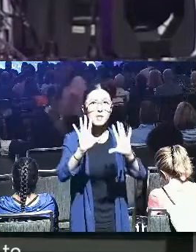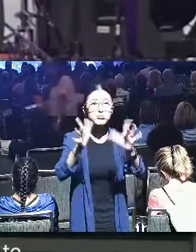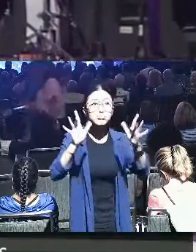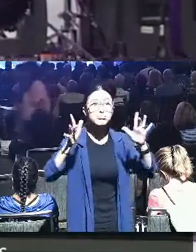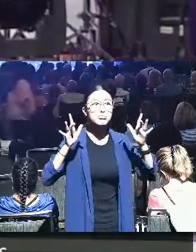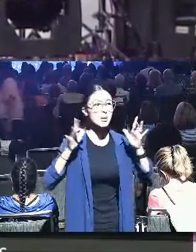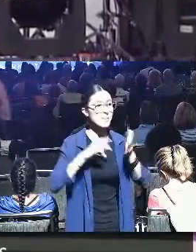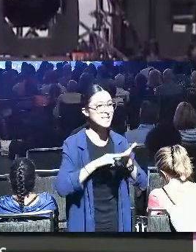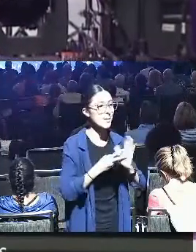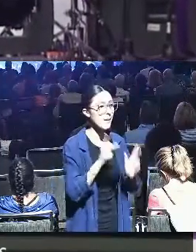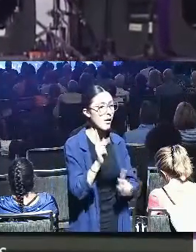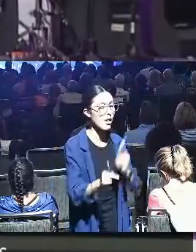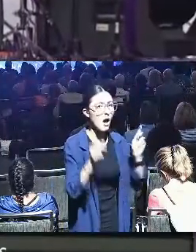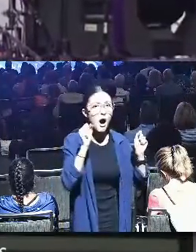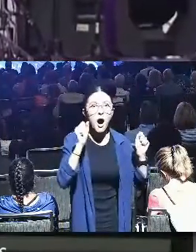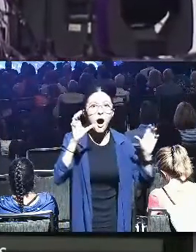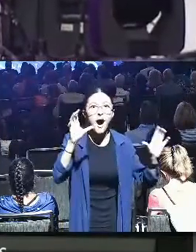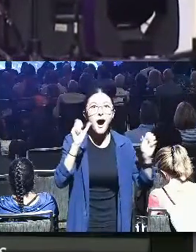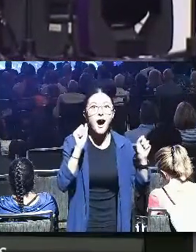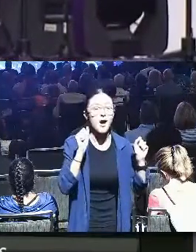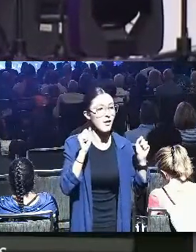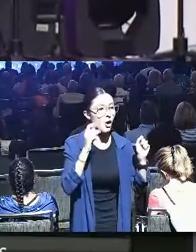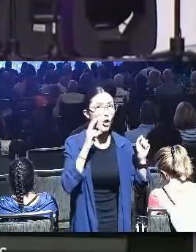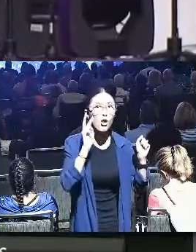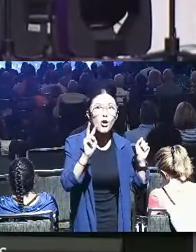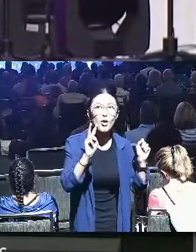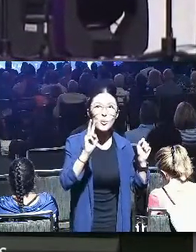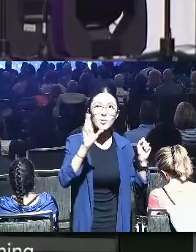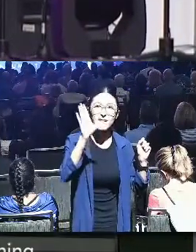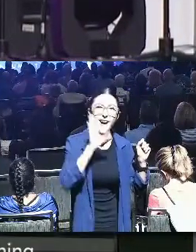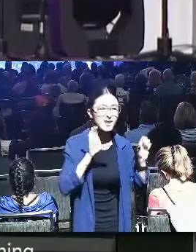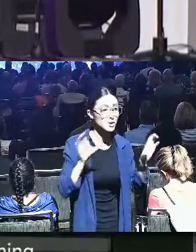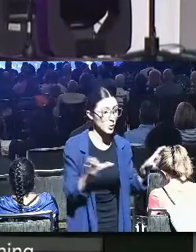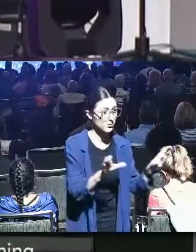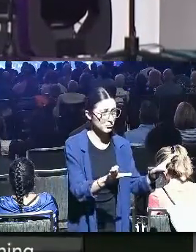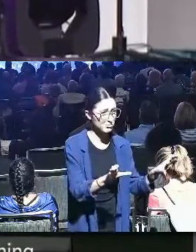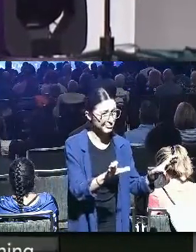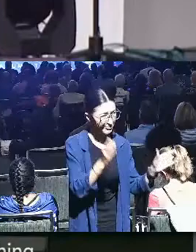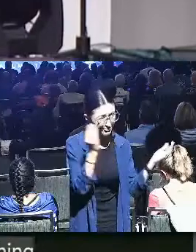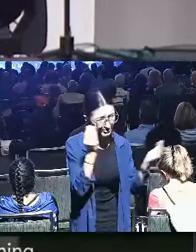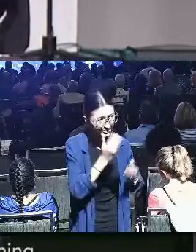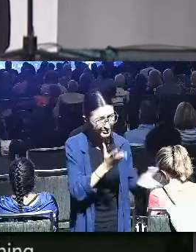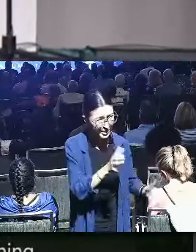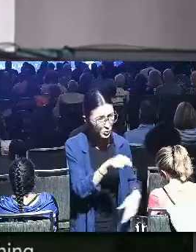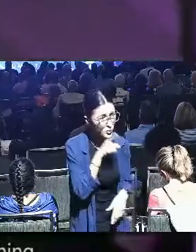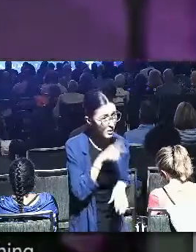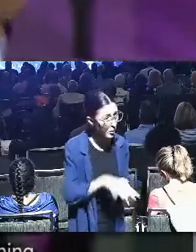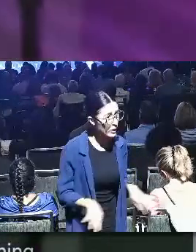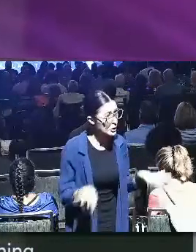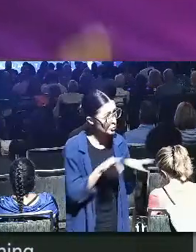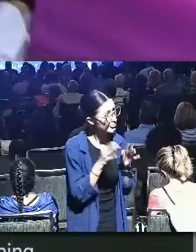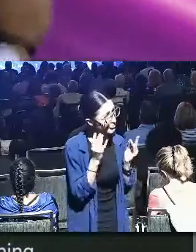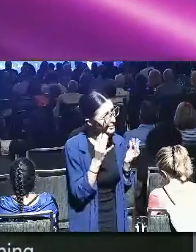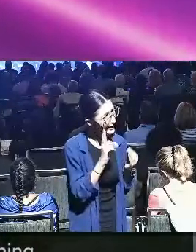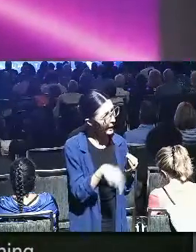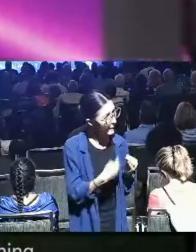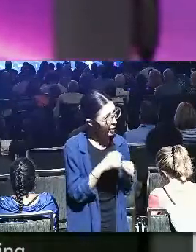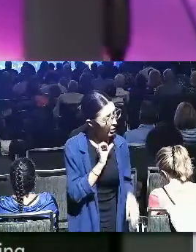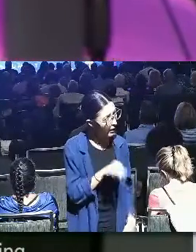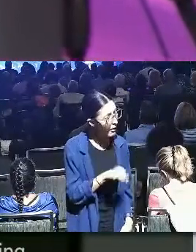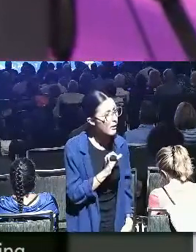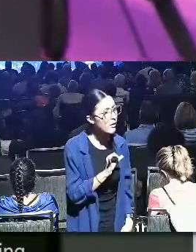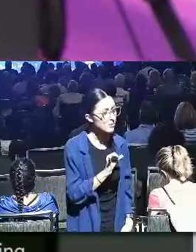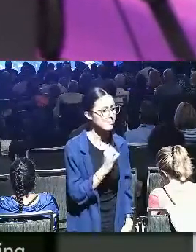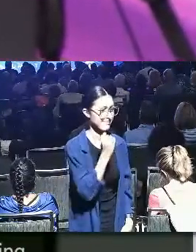doing. And I think this is an important thing for us to think about, brothers and sisters, today. Here's the thing, God is never